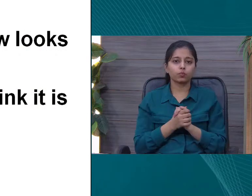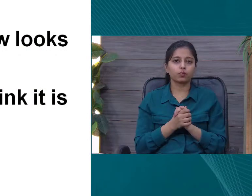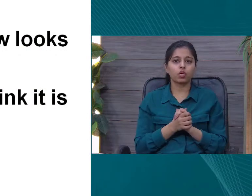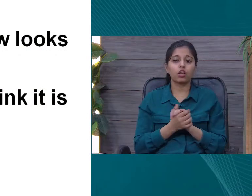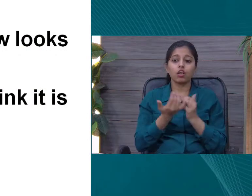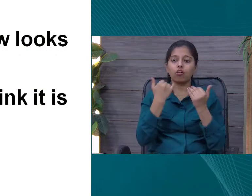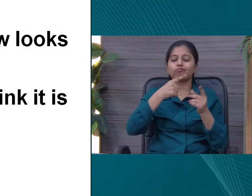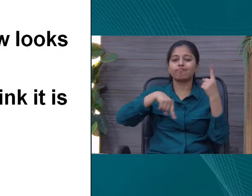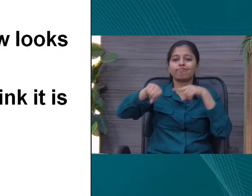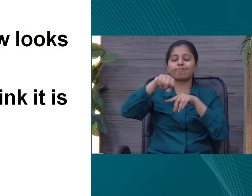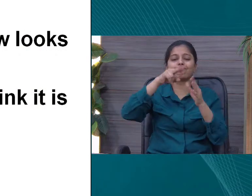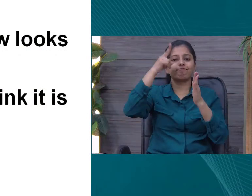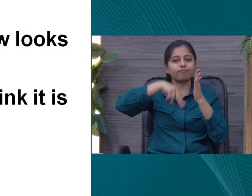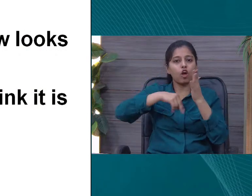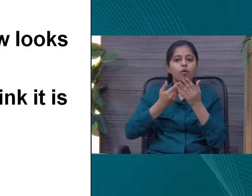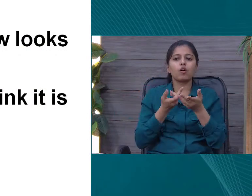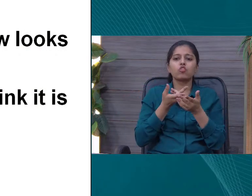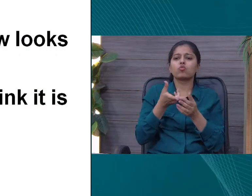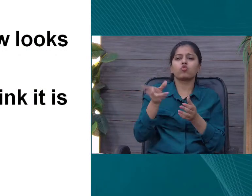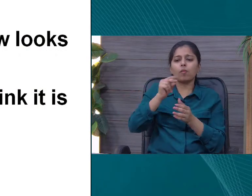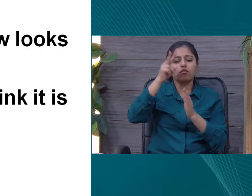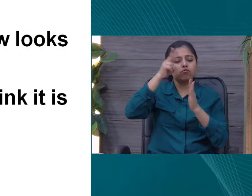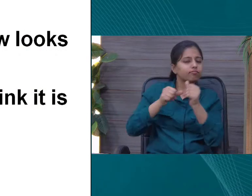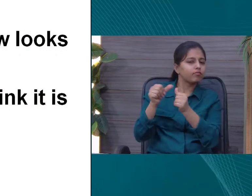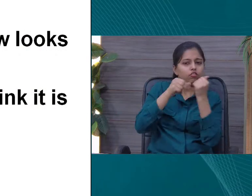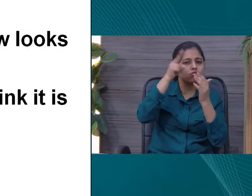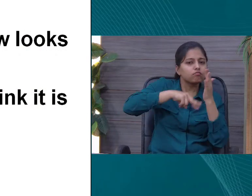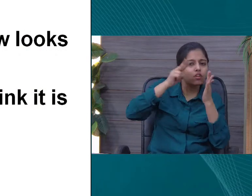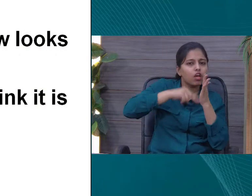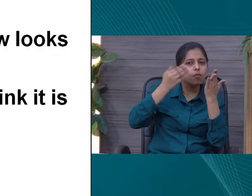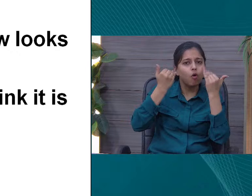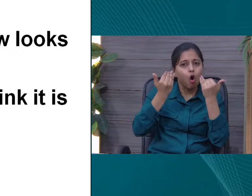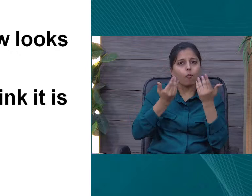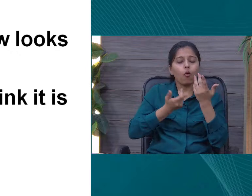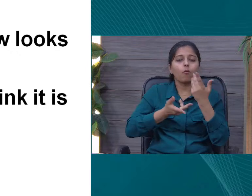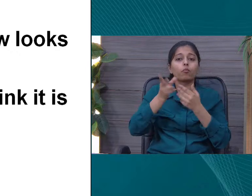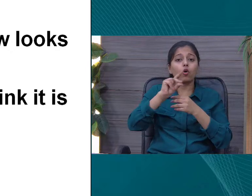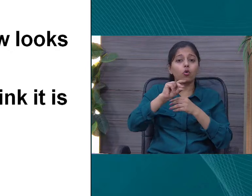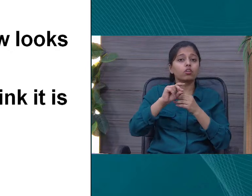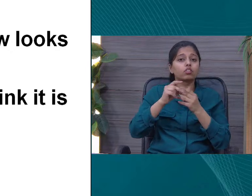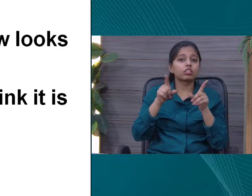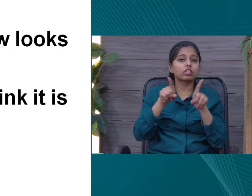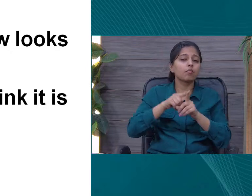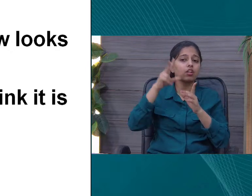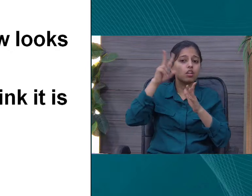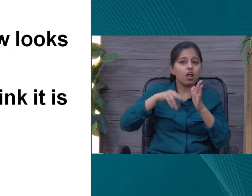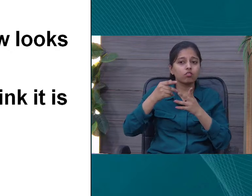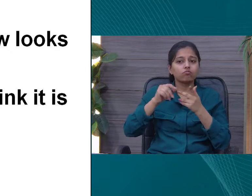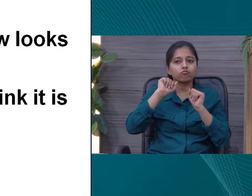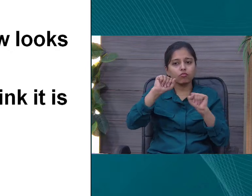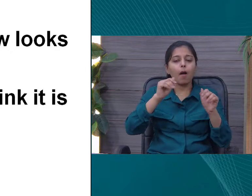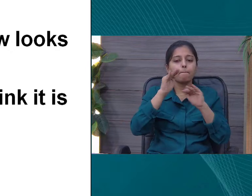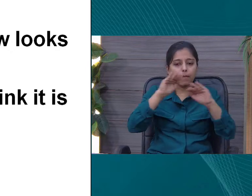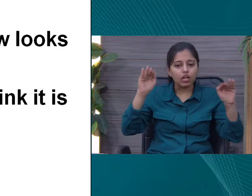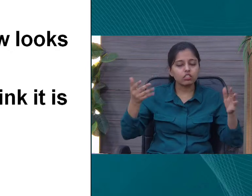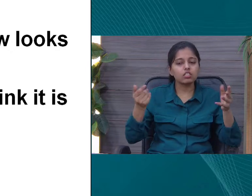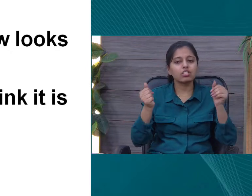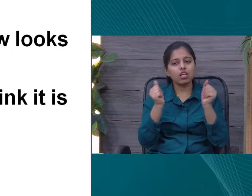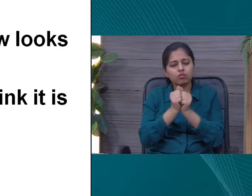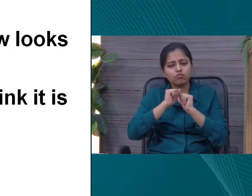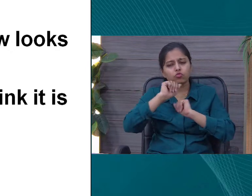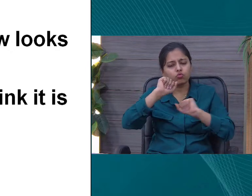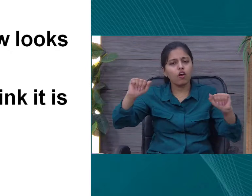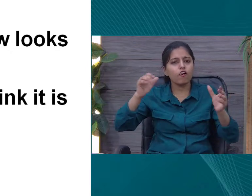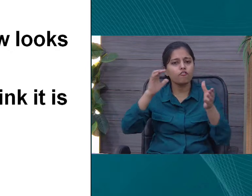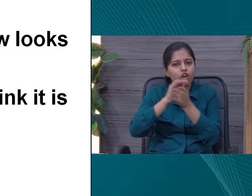can reread the poem, and they can read it with their peers, their friends.